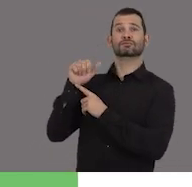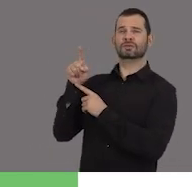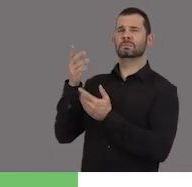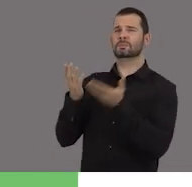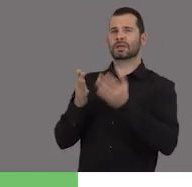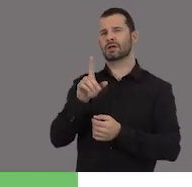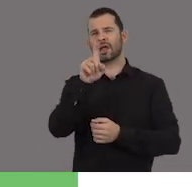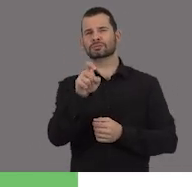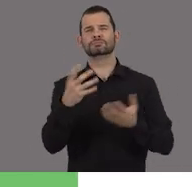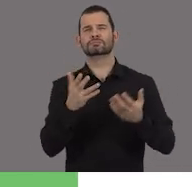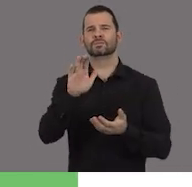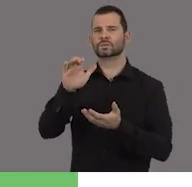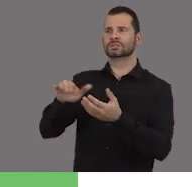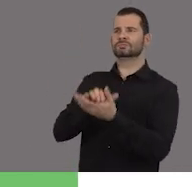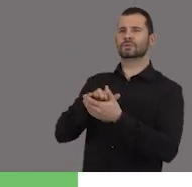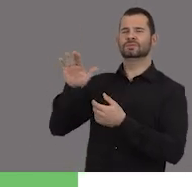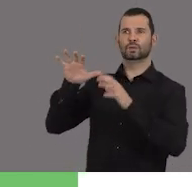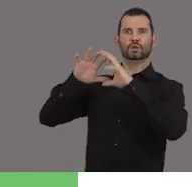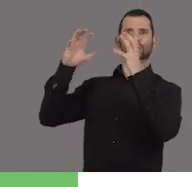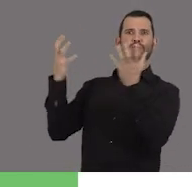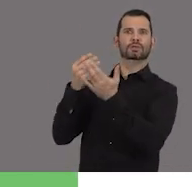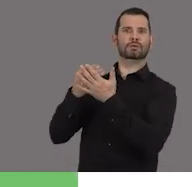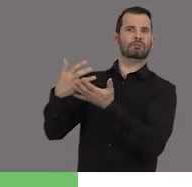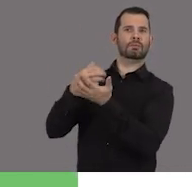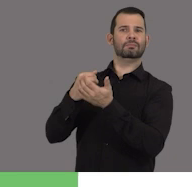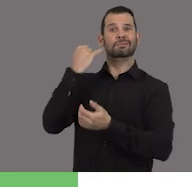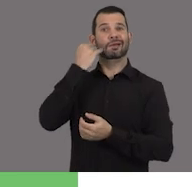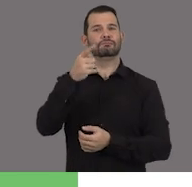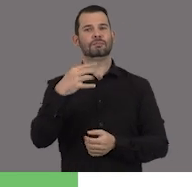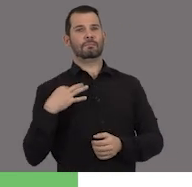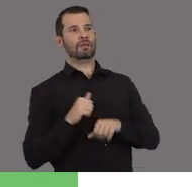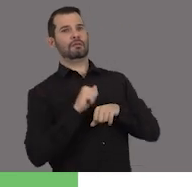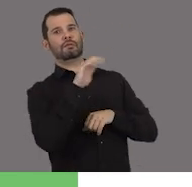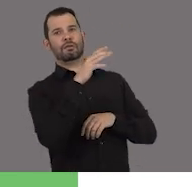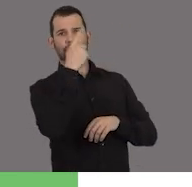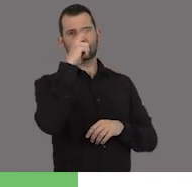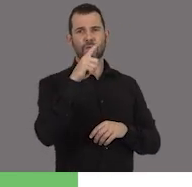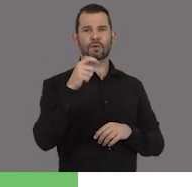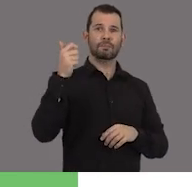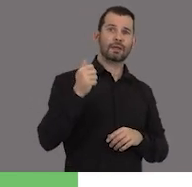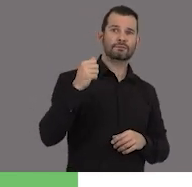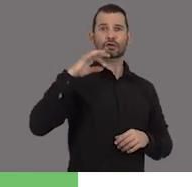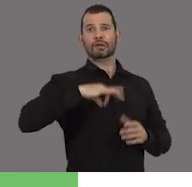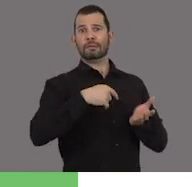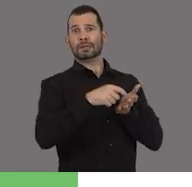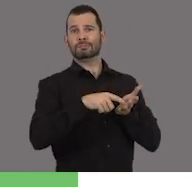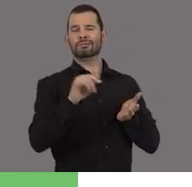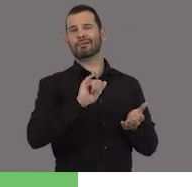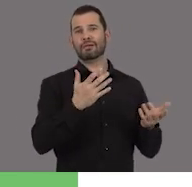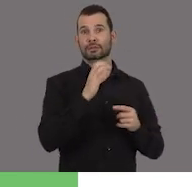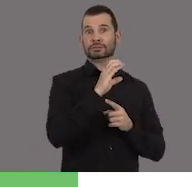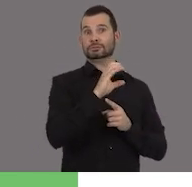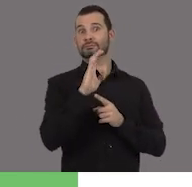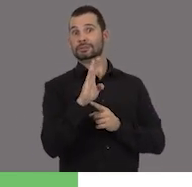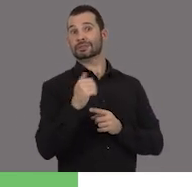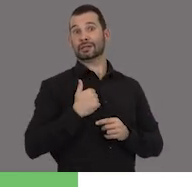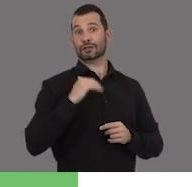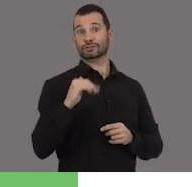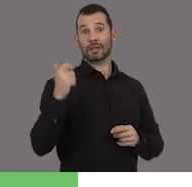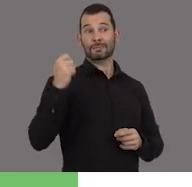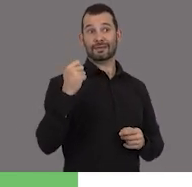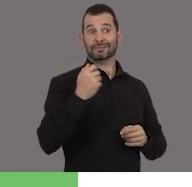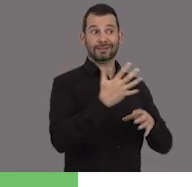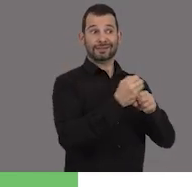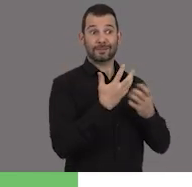the CRA may ask you for your spouse's world income if you're applying for the benefit and credit payments, such as